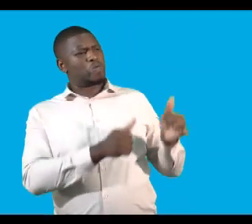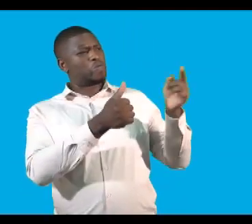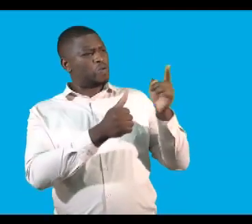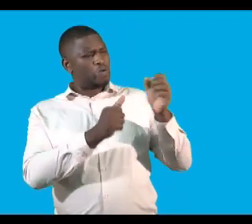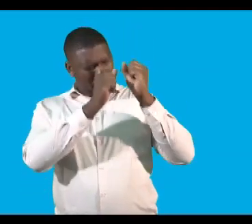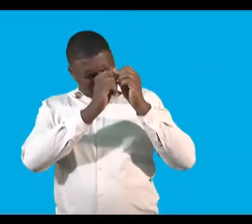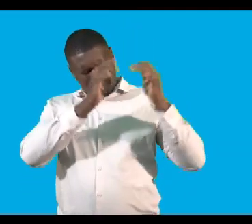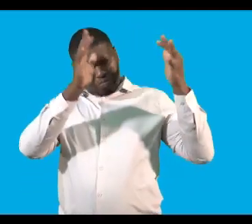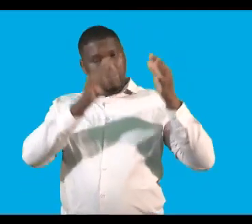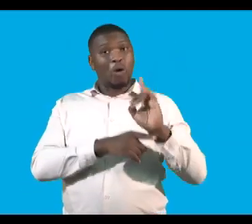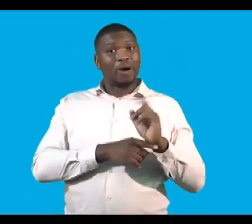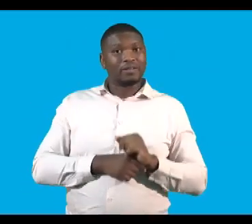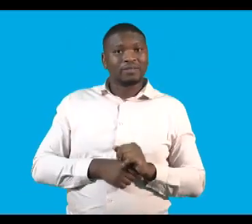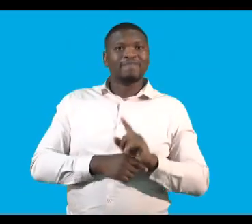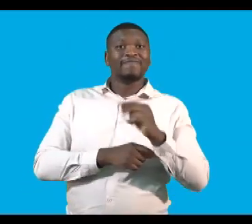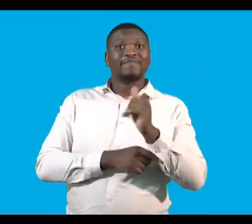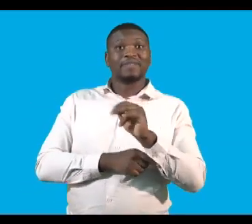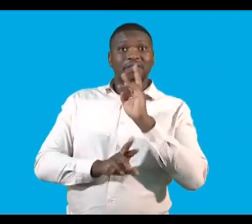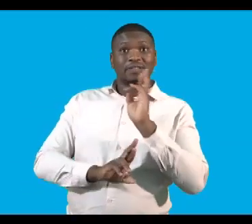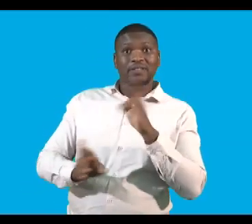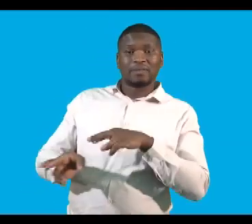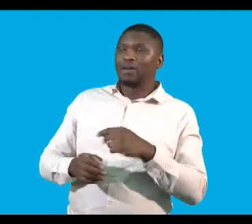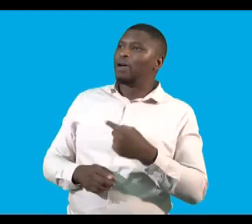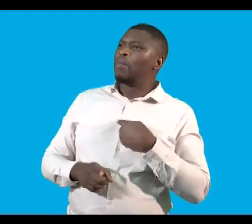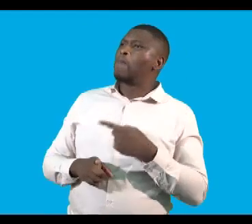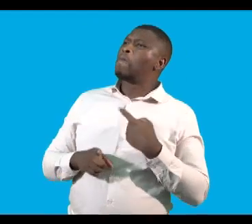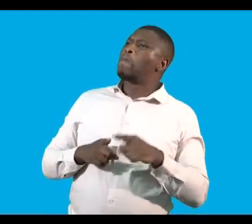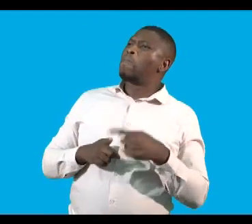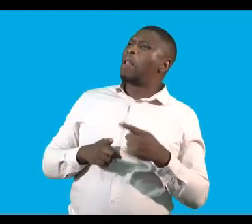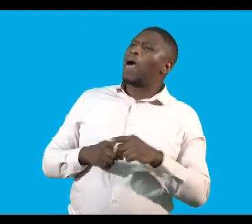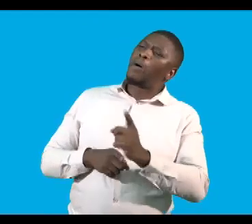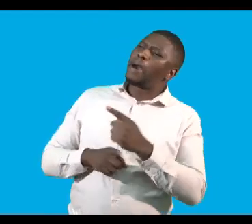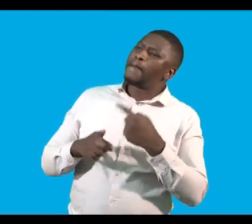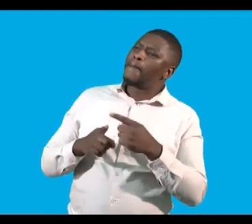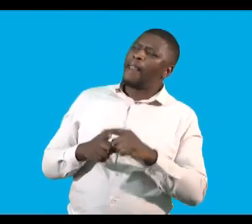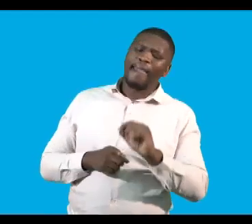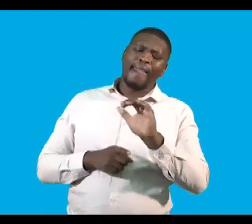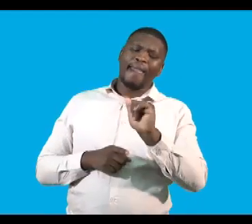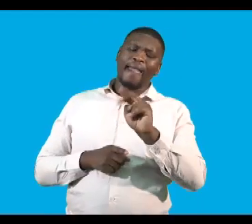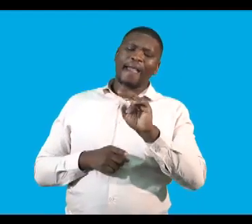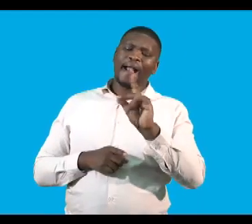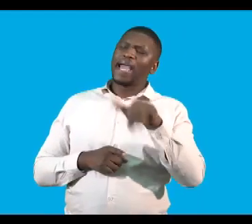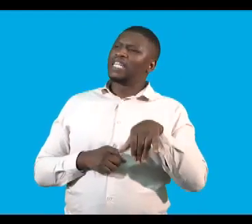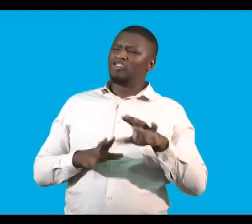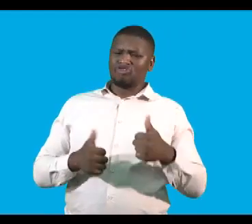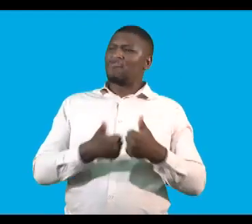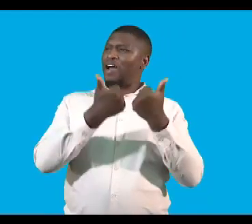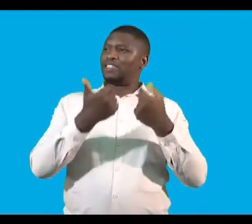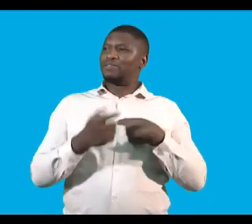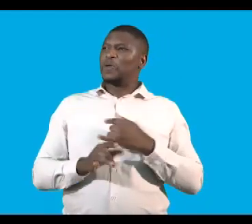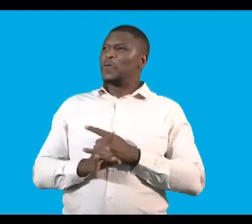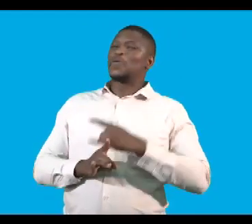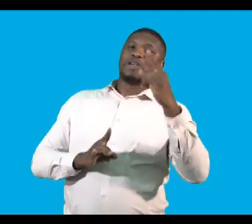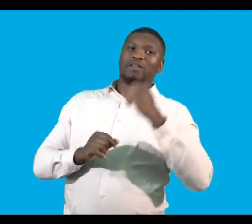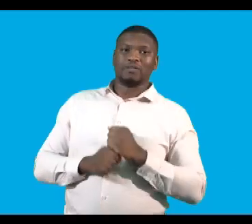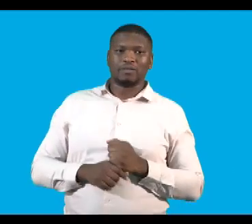are you imagining? Thandi replies, that I'm playing Candy Crush and I'm winning. Mother Anderson